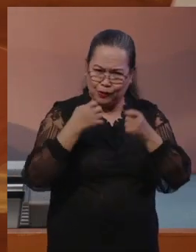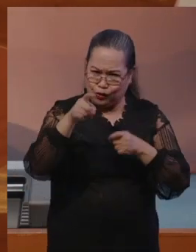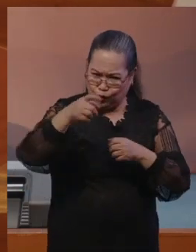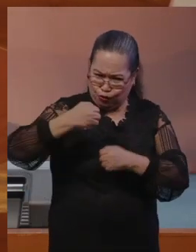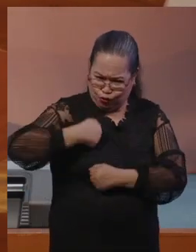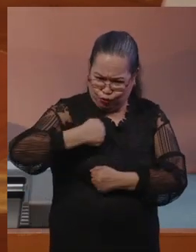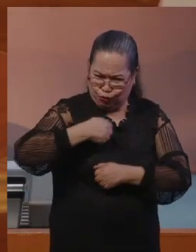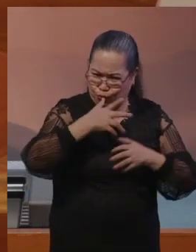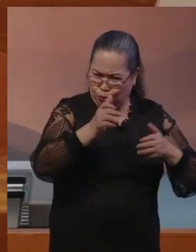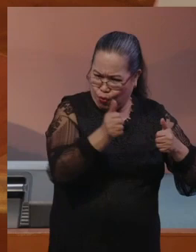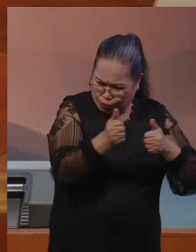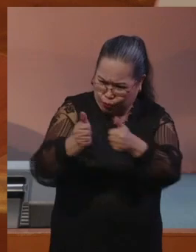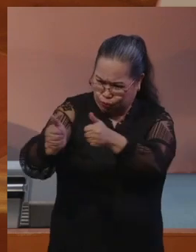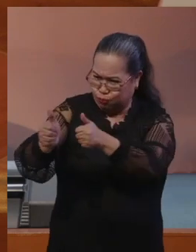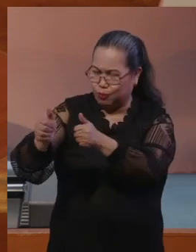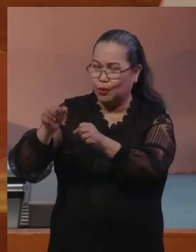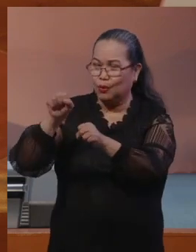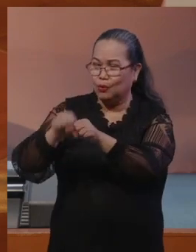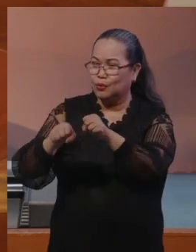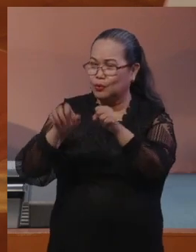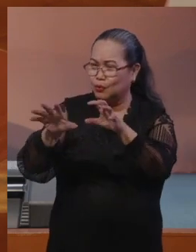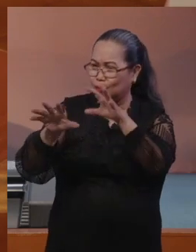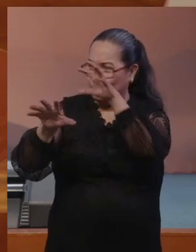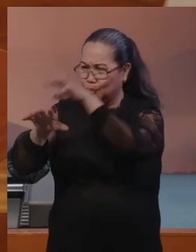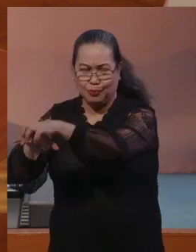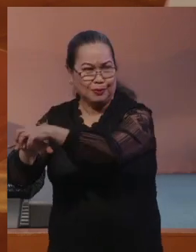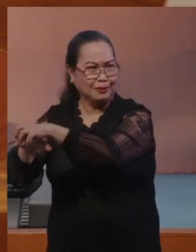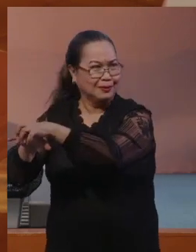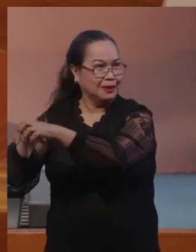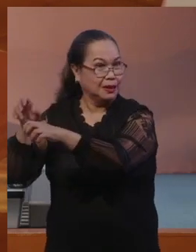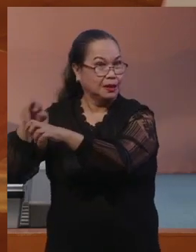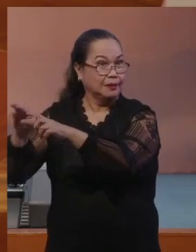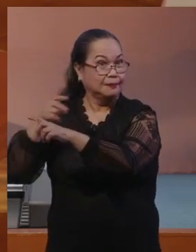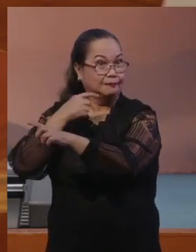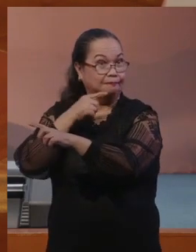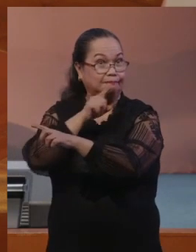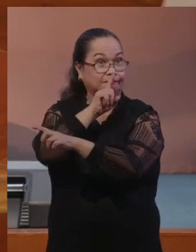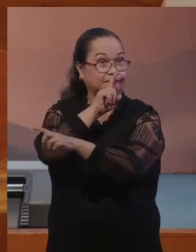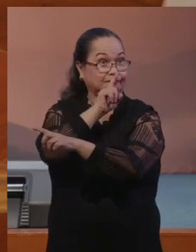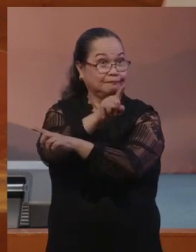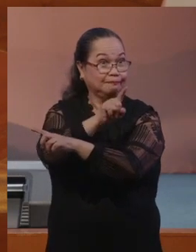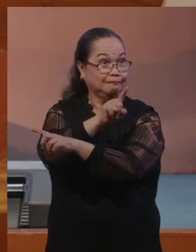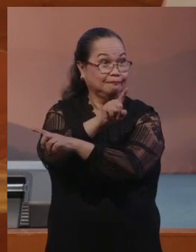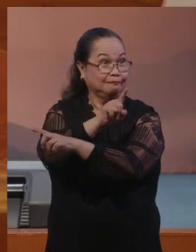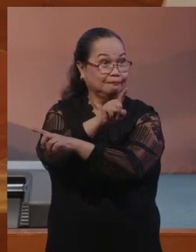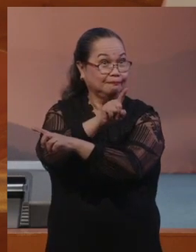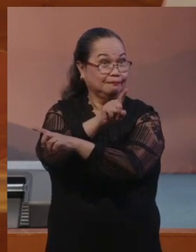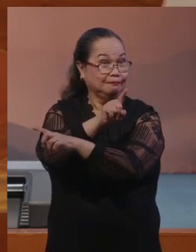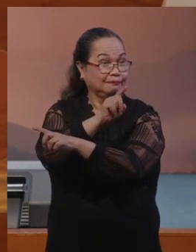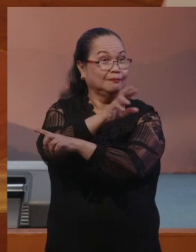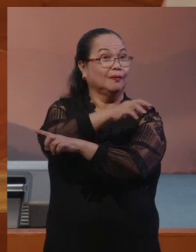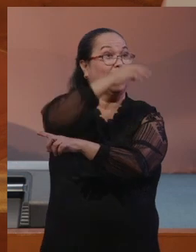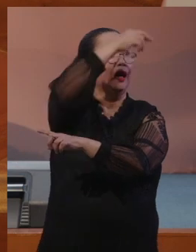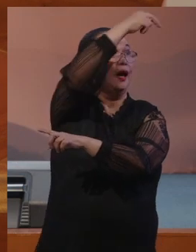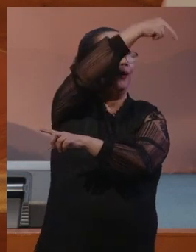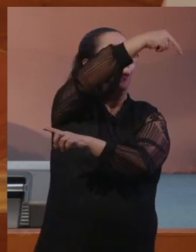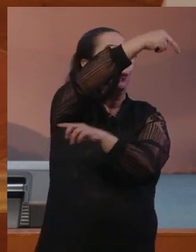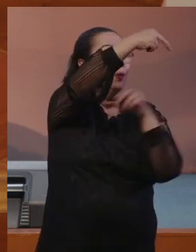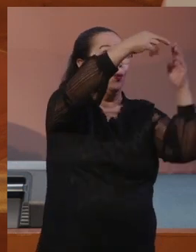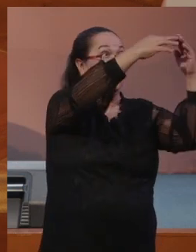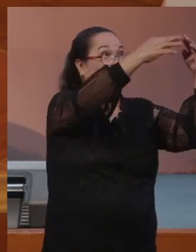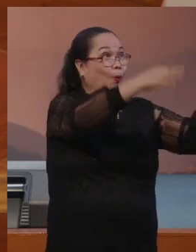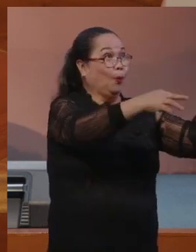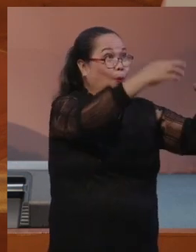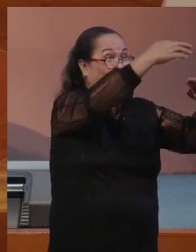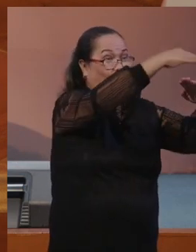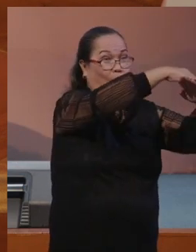quickly, for you will overtake them." But she had brought them up to the roof, verse 6, "and hid them with the stalks